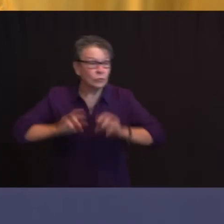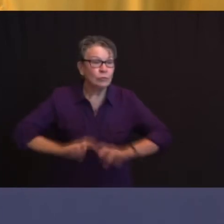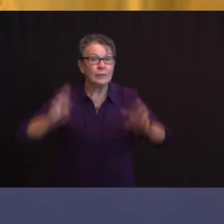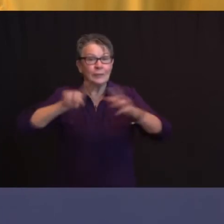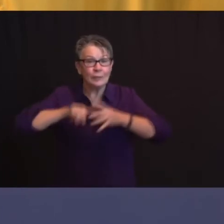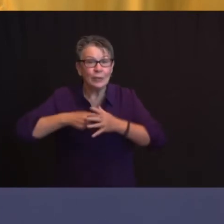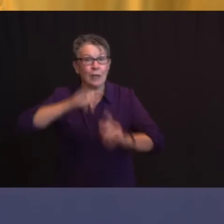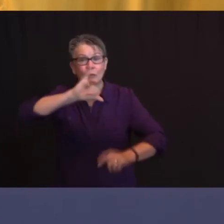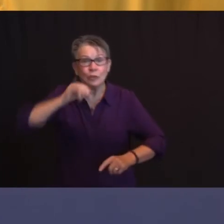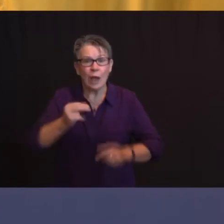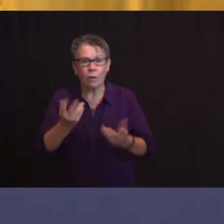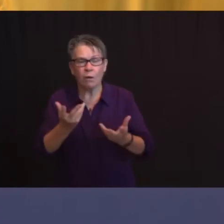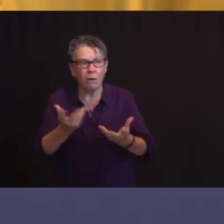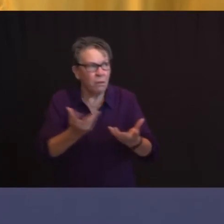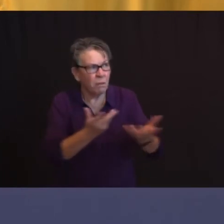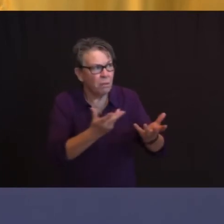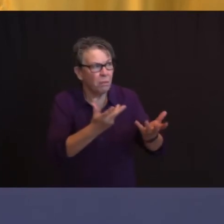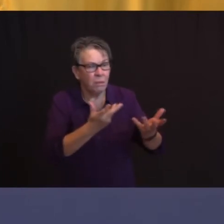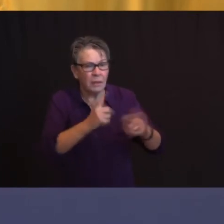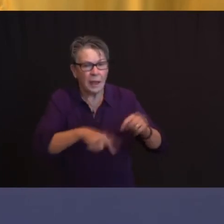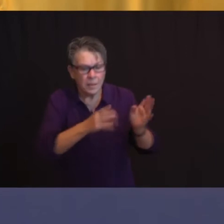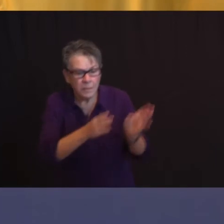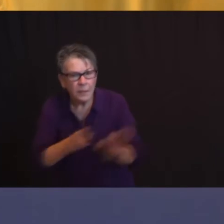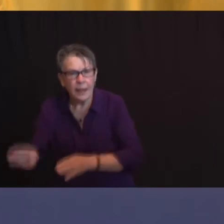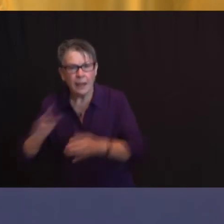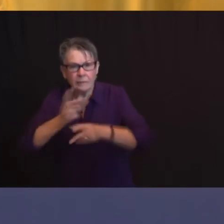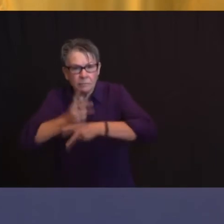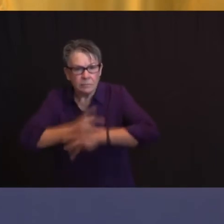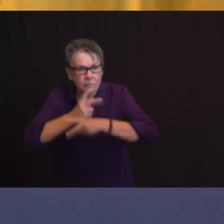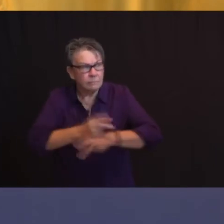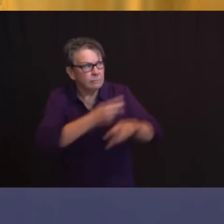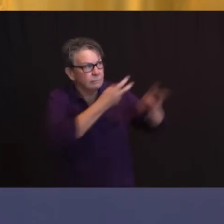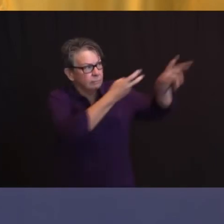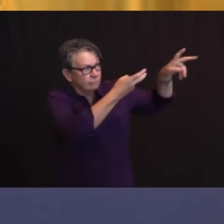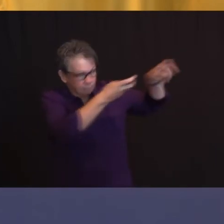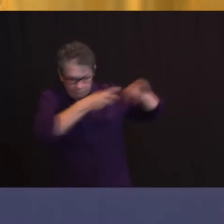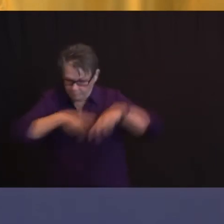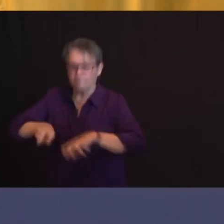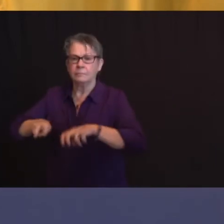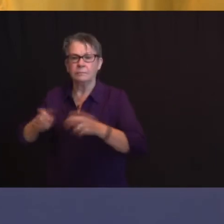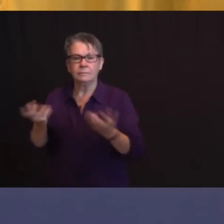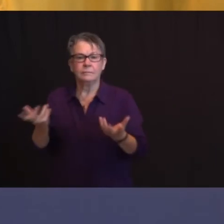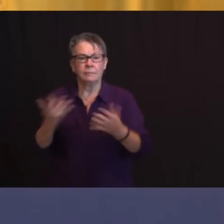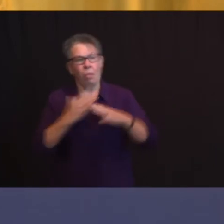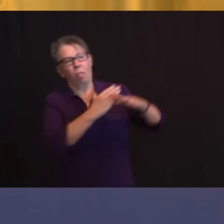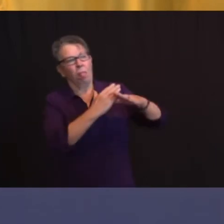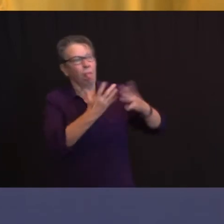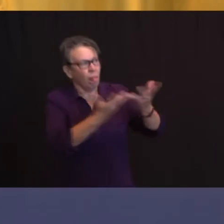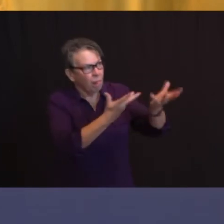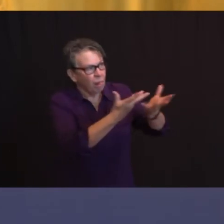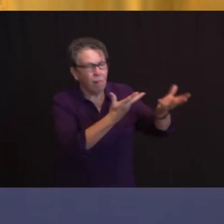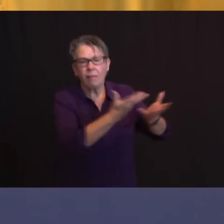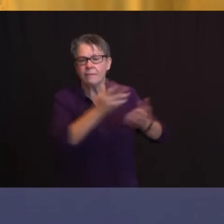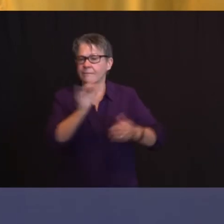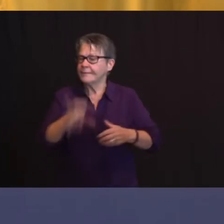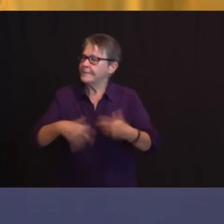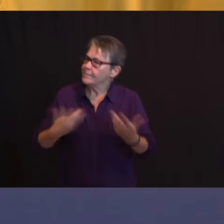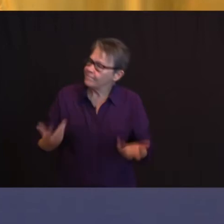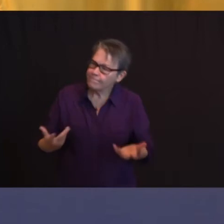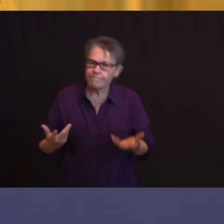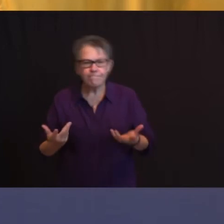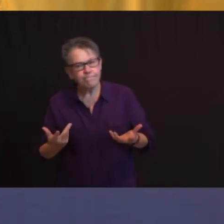matter, and lives are at risk as a result. In any event, wanted to get that off my chest. Thank you for everything, including for constantly